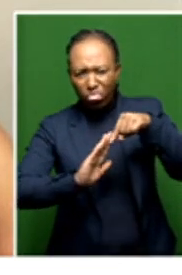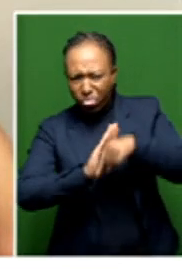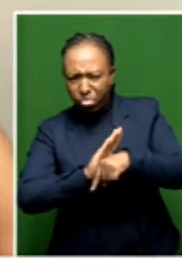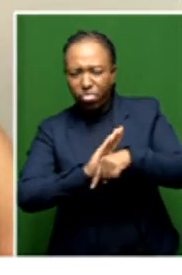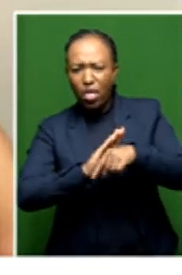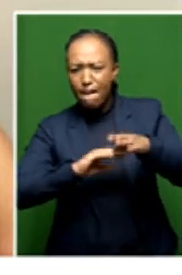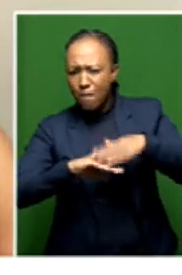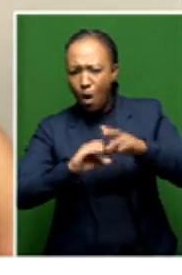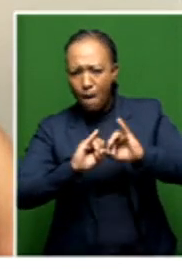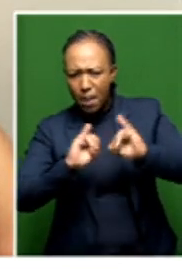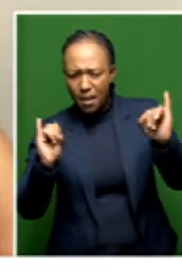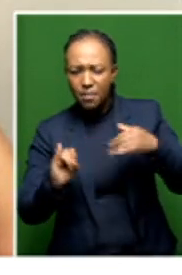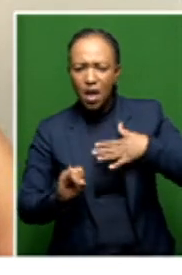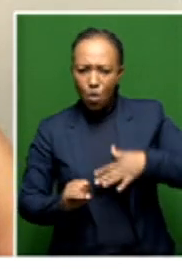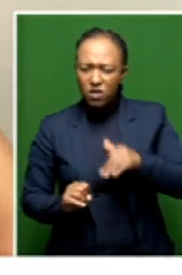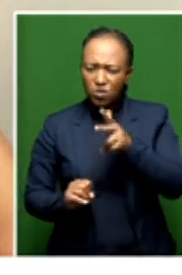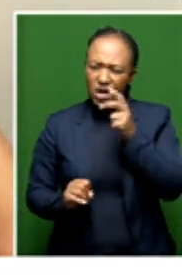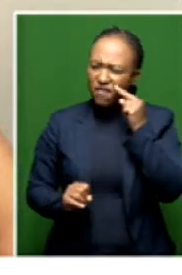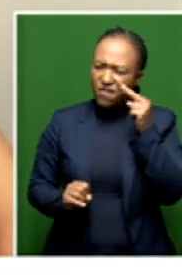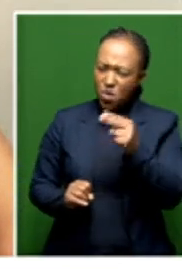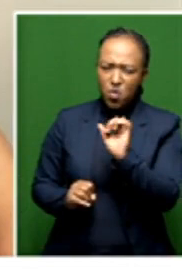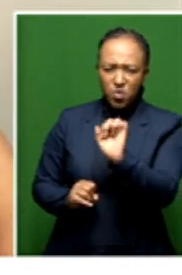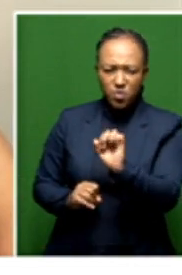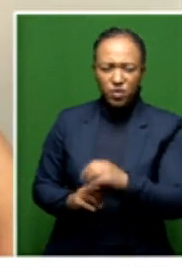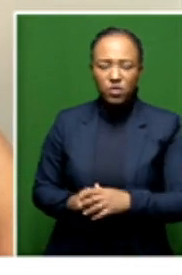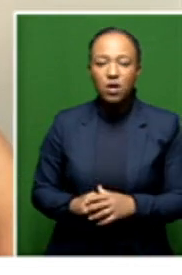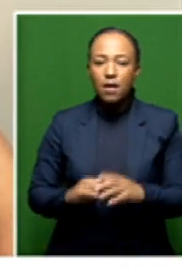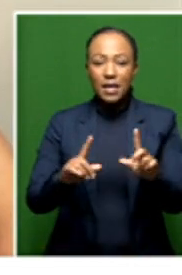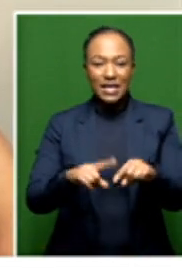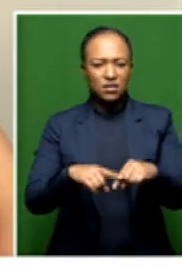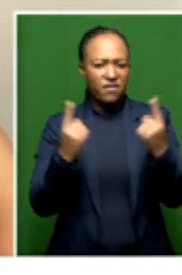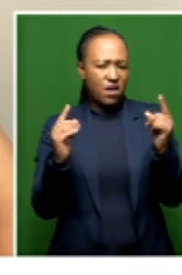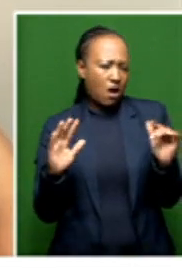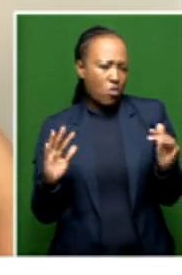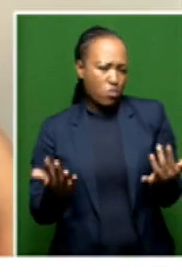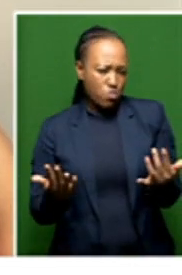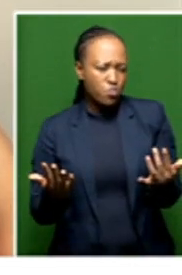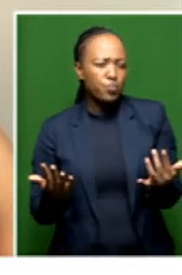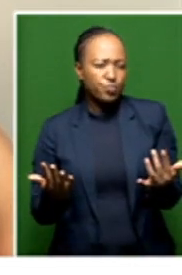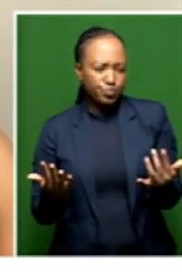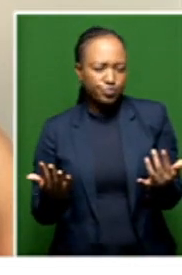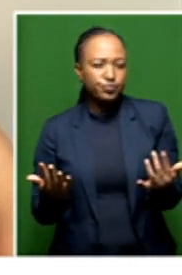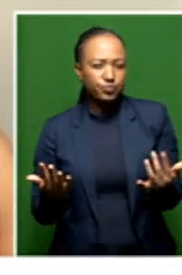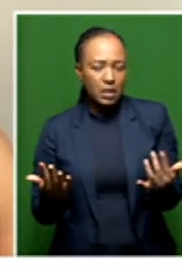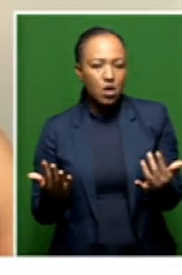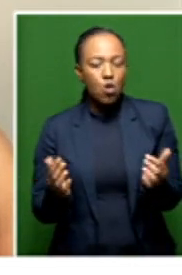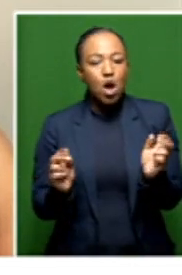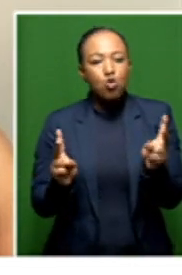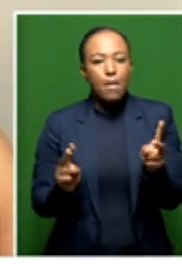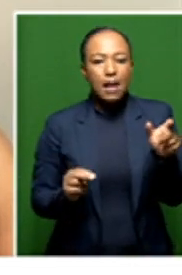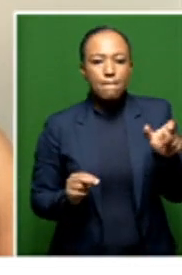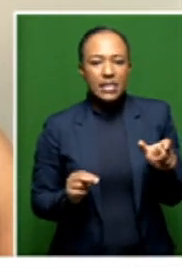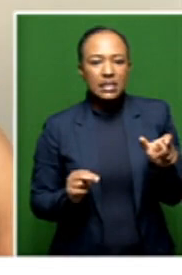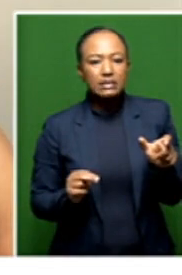So I'd like to hear your view on this in terms of the differences, in terms of an ordinary person